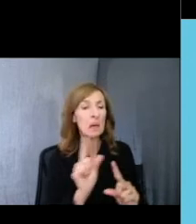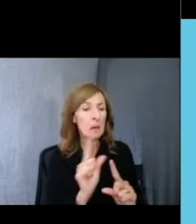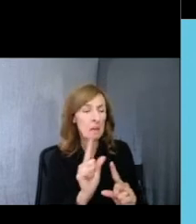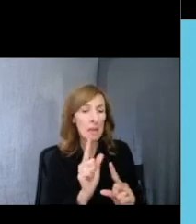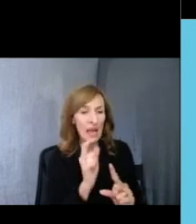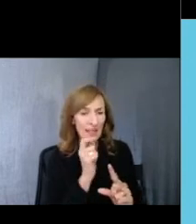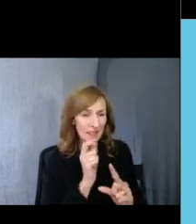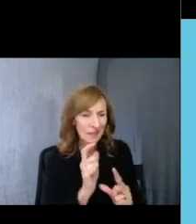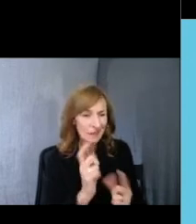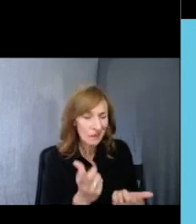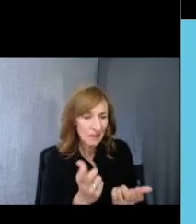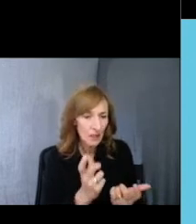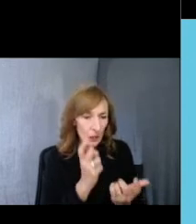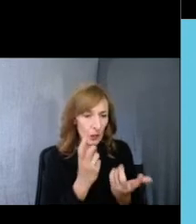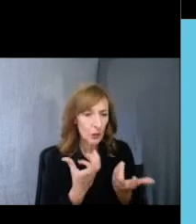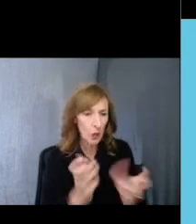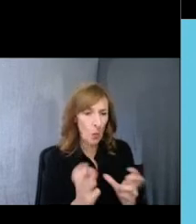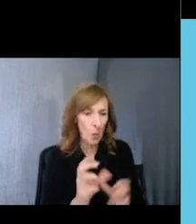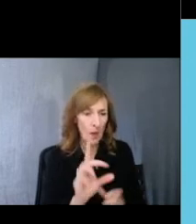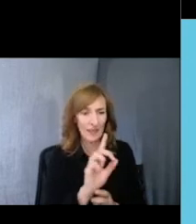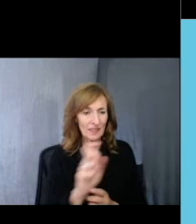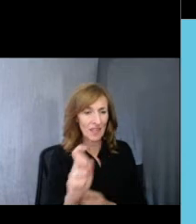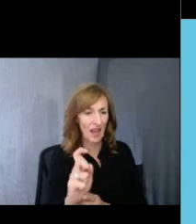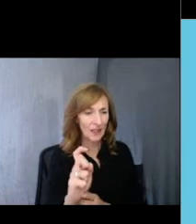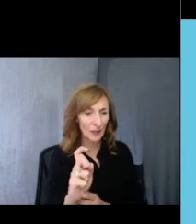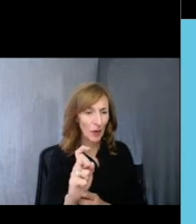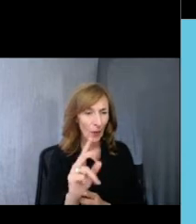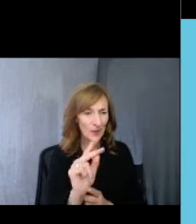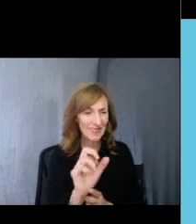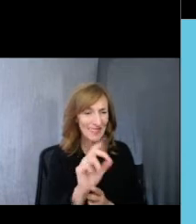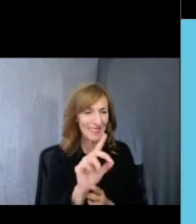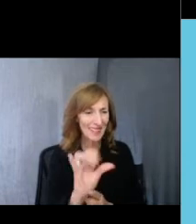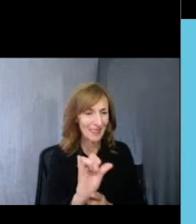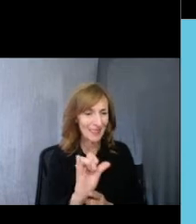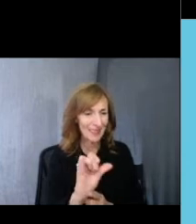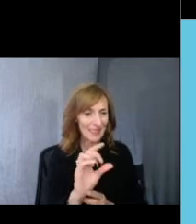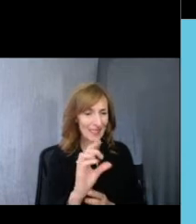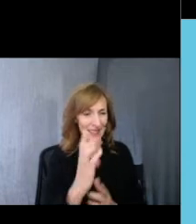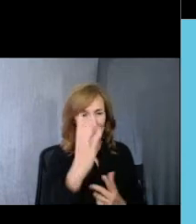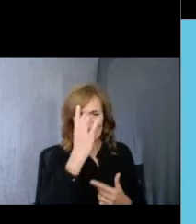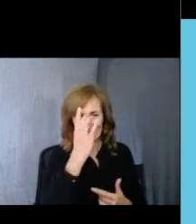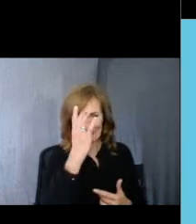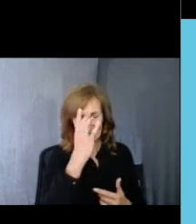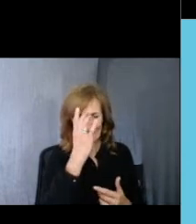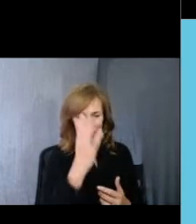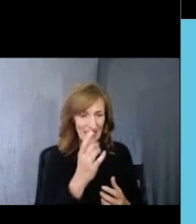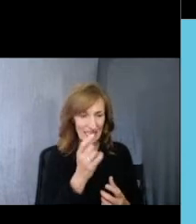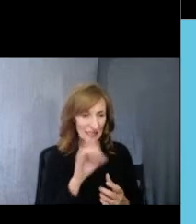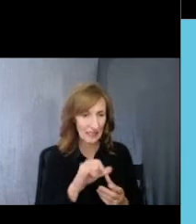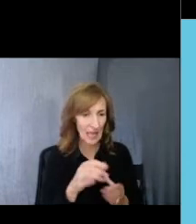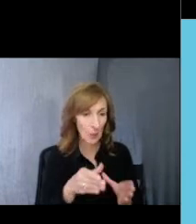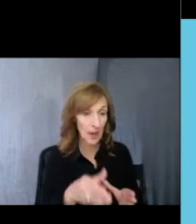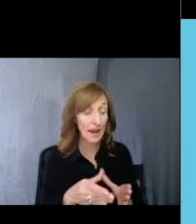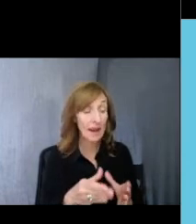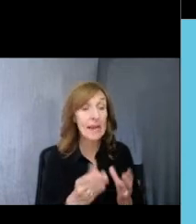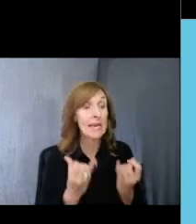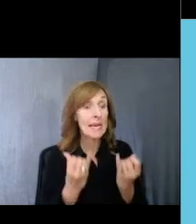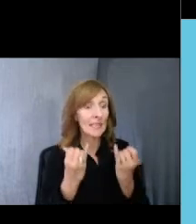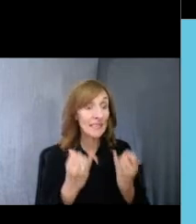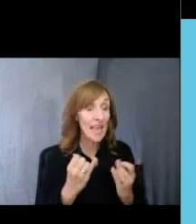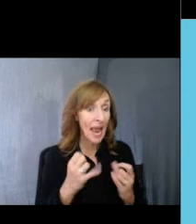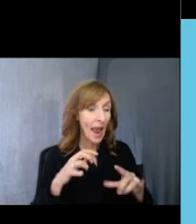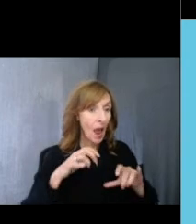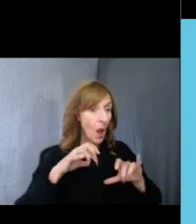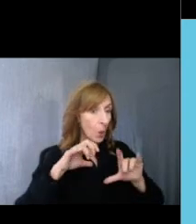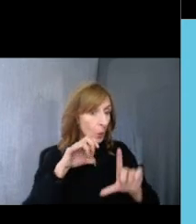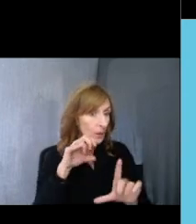with chronic kidney disease. And things have changed a lot because I think we catch a lot of cats earlier because routine blood work, right? And I do